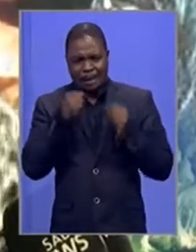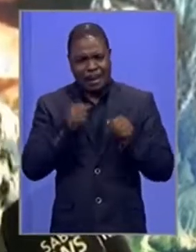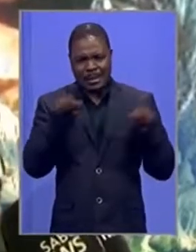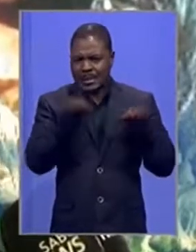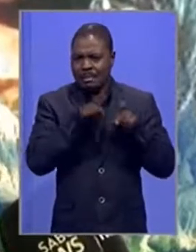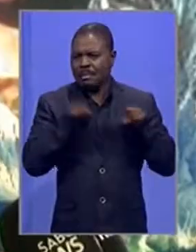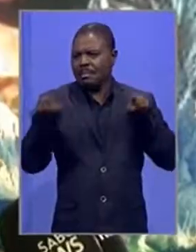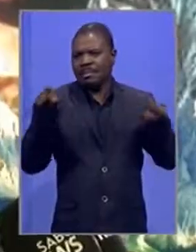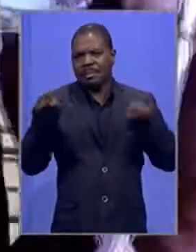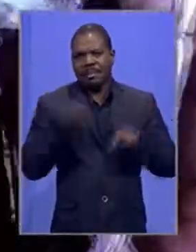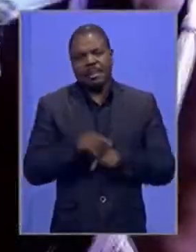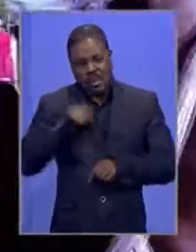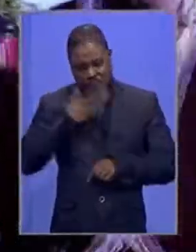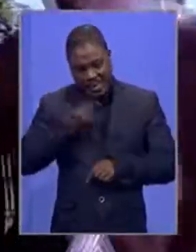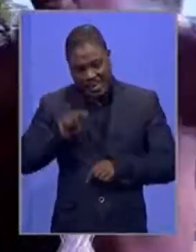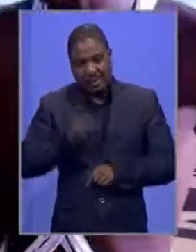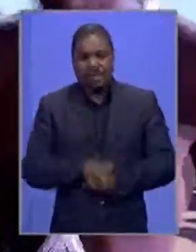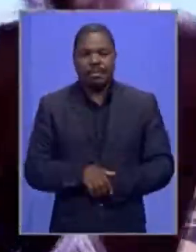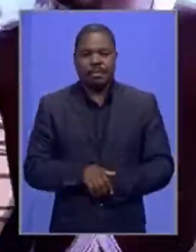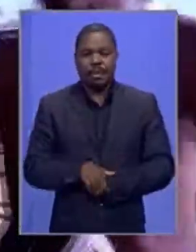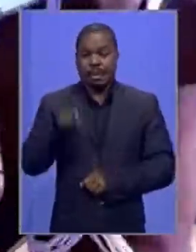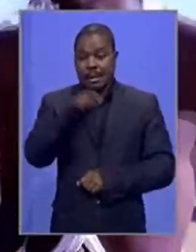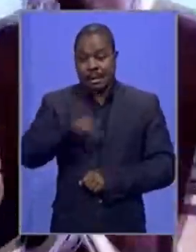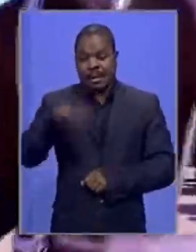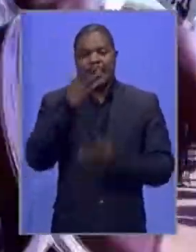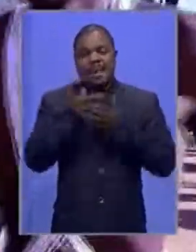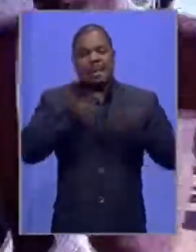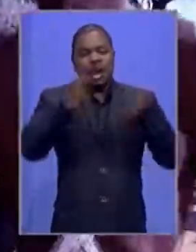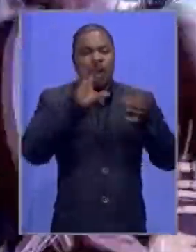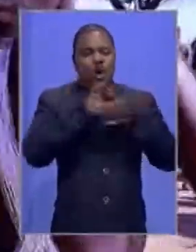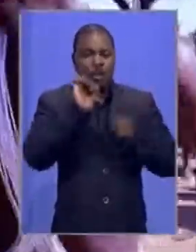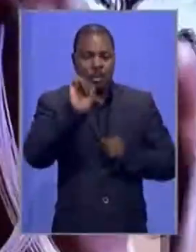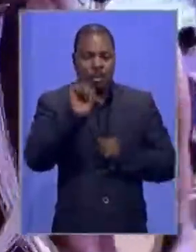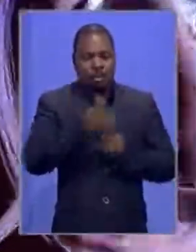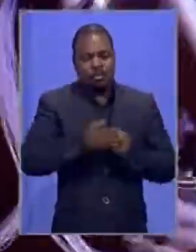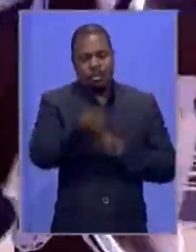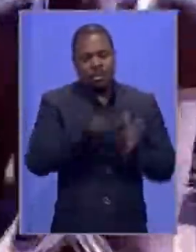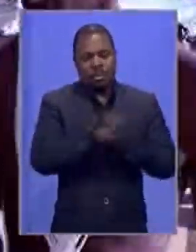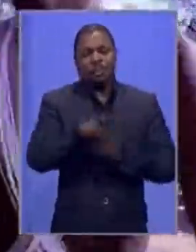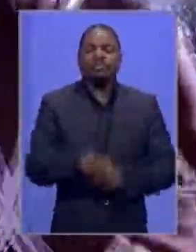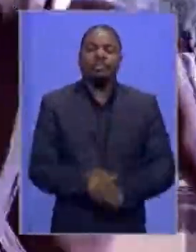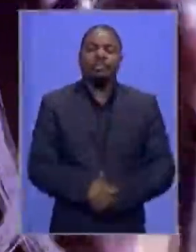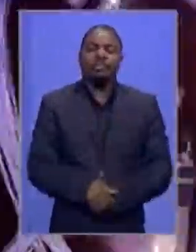initiation school. That's what we want. Go letetše gore dialoga tše di kopantšhe le malapa a bo bona mo bekeng ye.